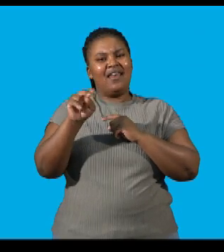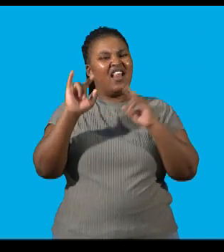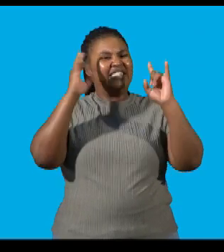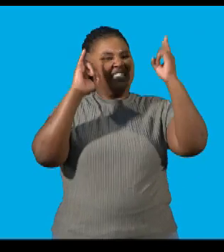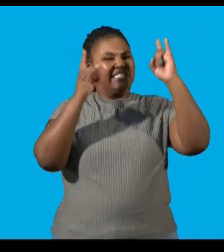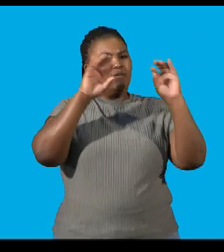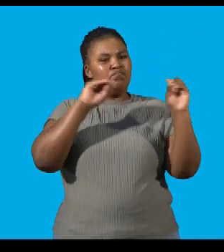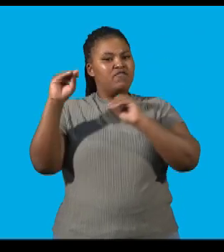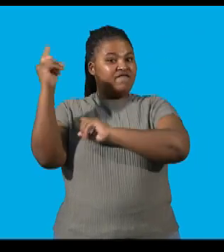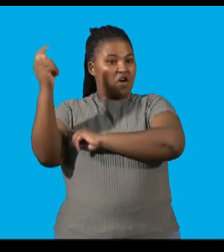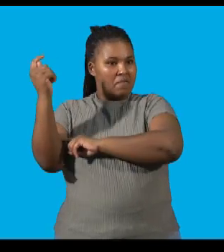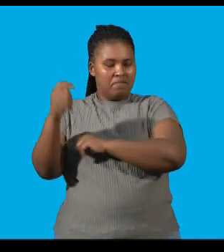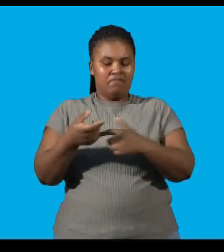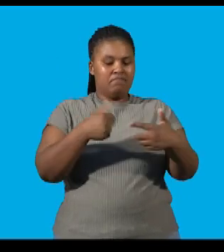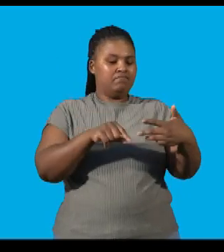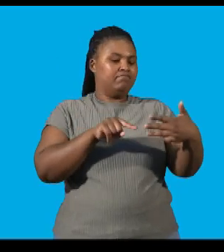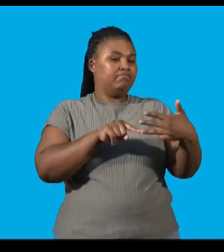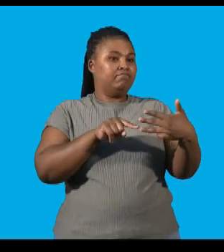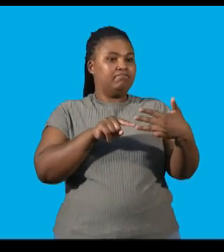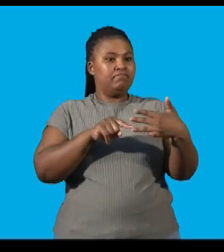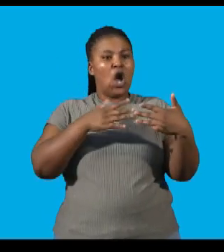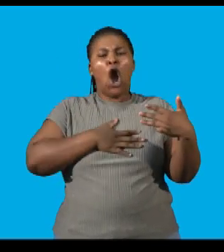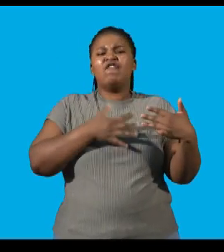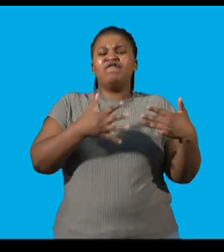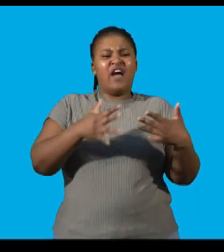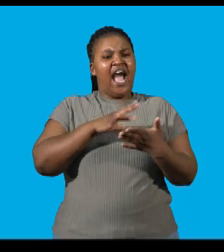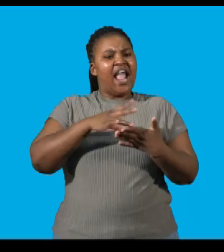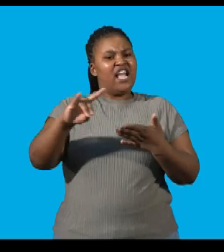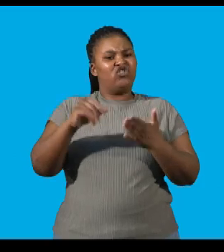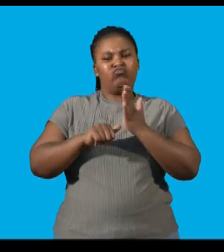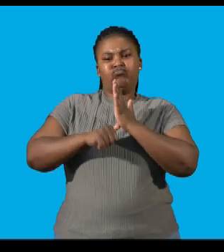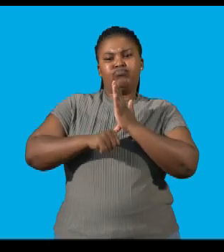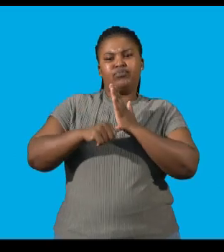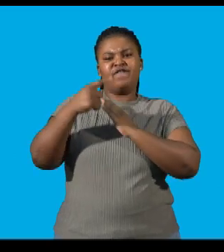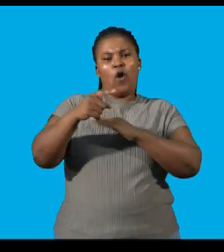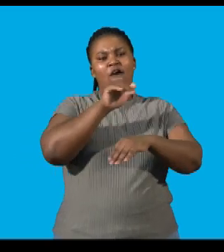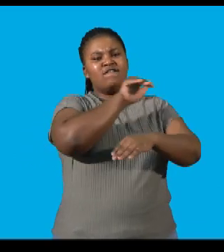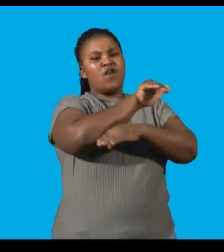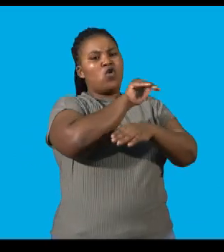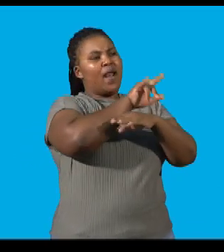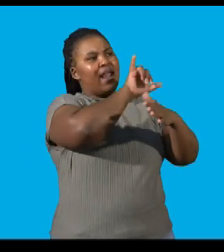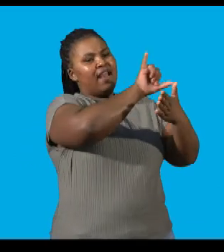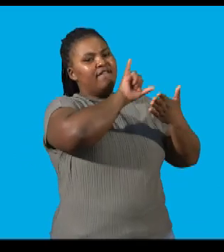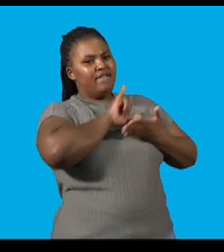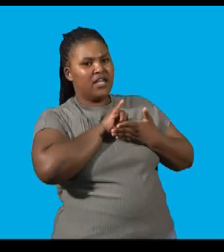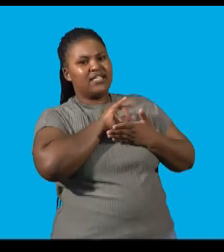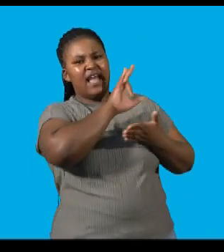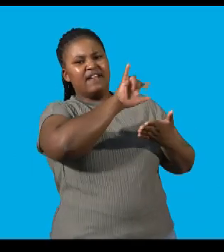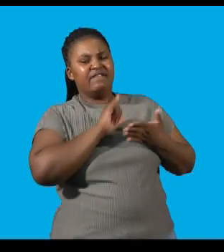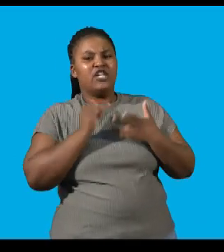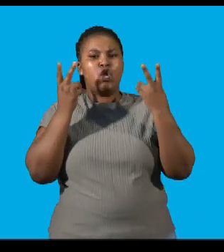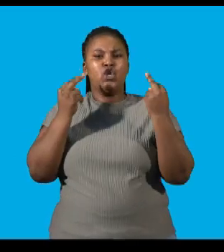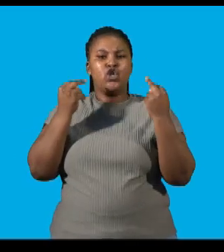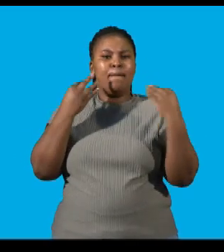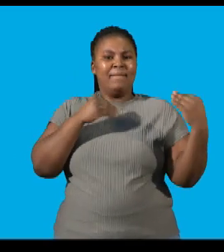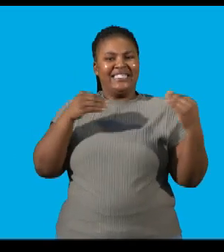rural areas. 1.3.4, offers cash grants for foreign investors who invest in